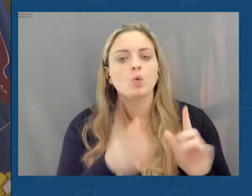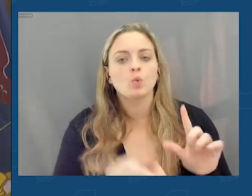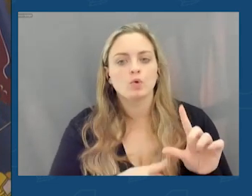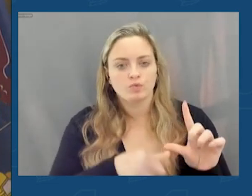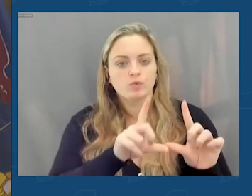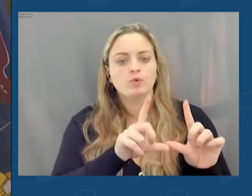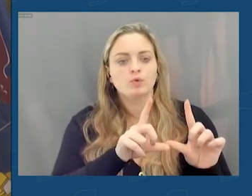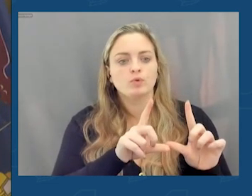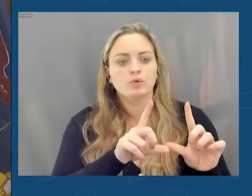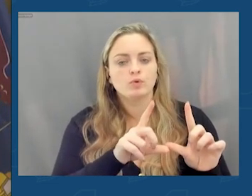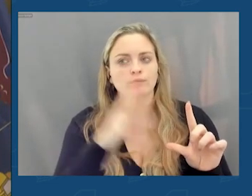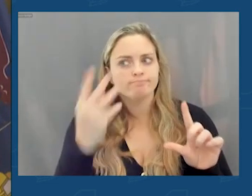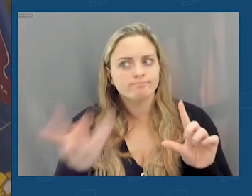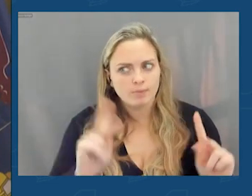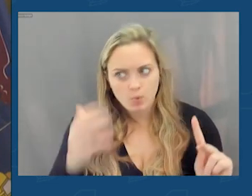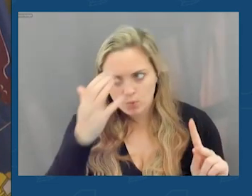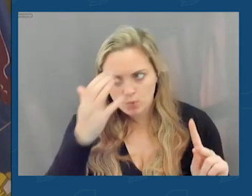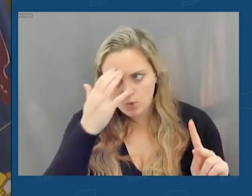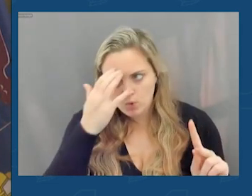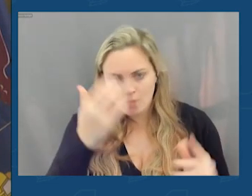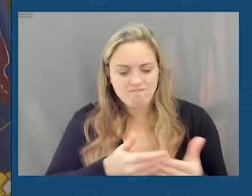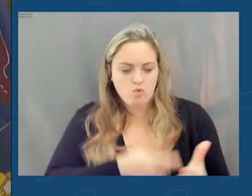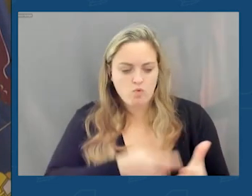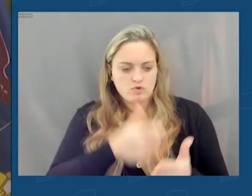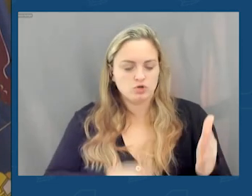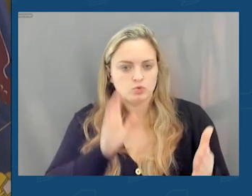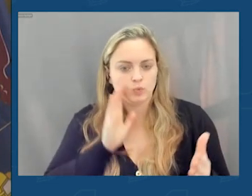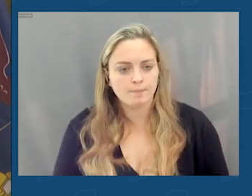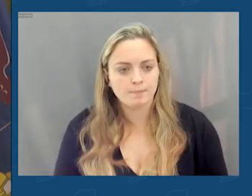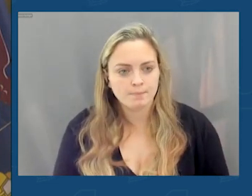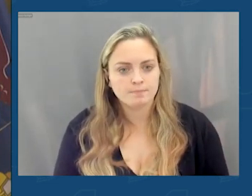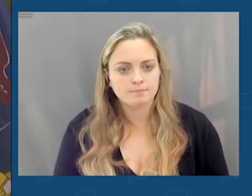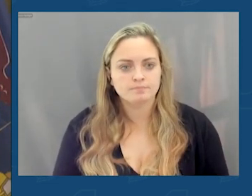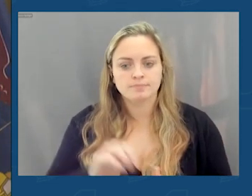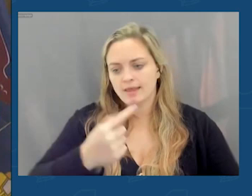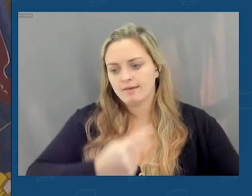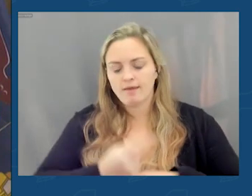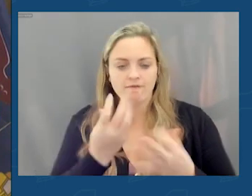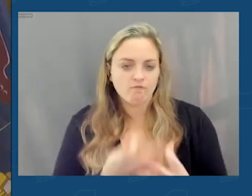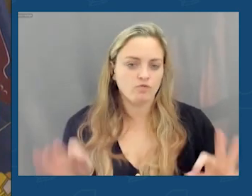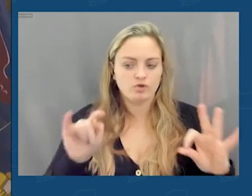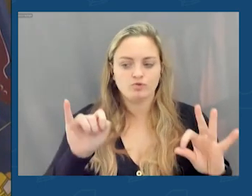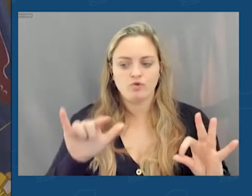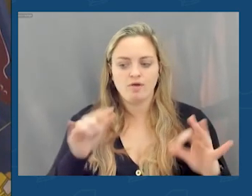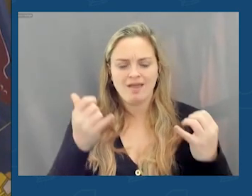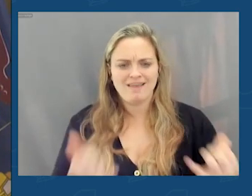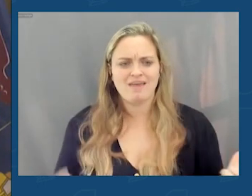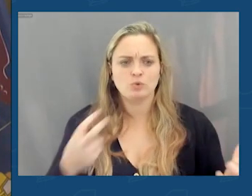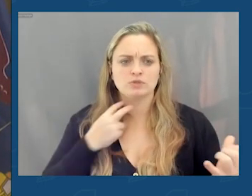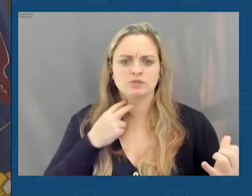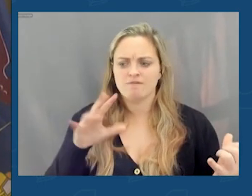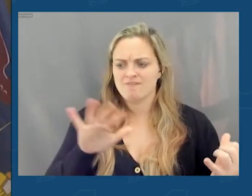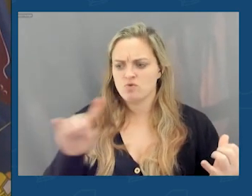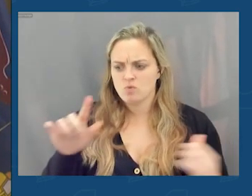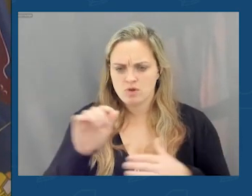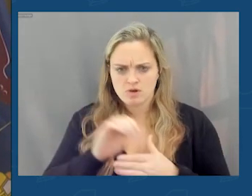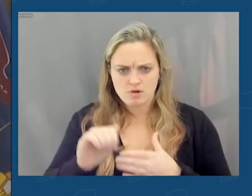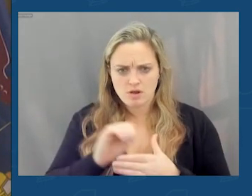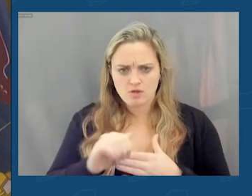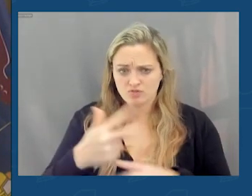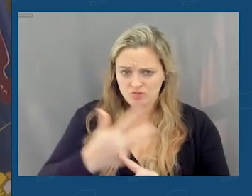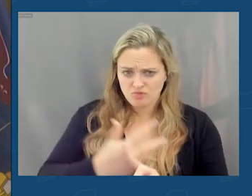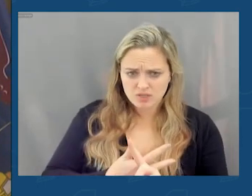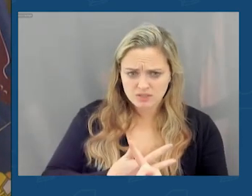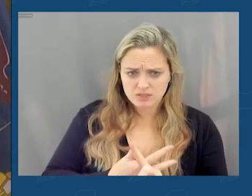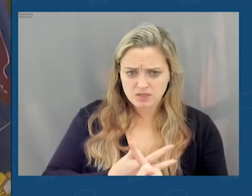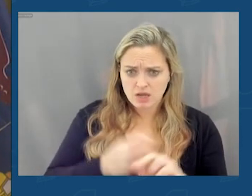about letting people know before it, when it's a 10-day free trial, and all of a sudden you're paying $51 for 3 months, and then it keeps